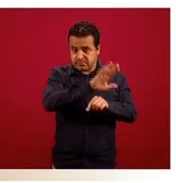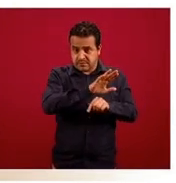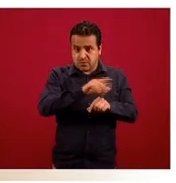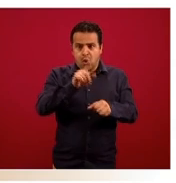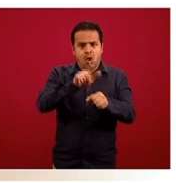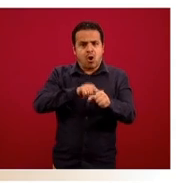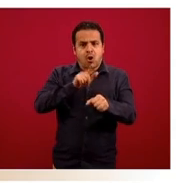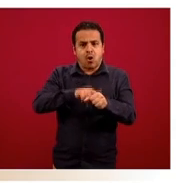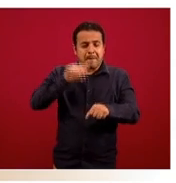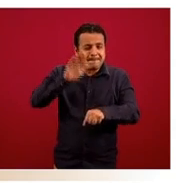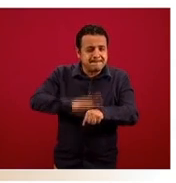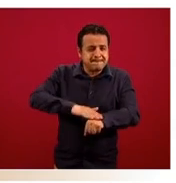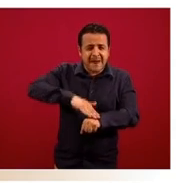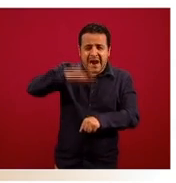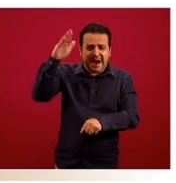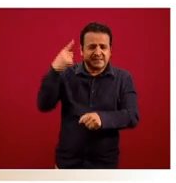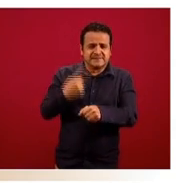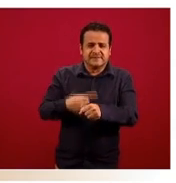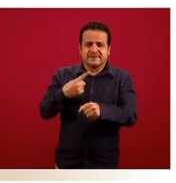coronavirus.gov.mx.